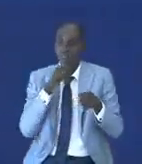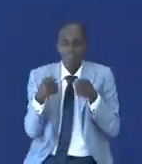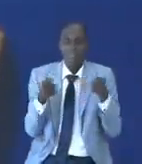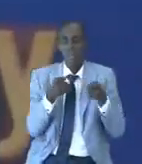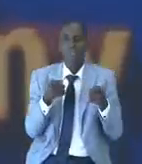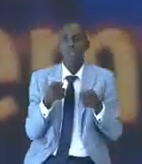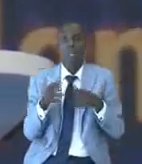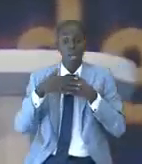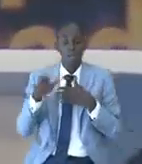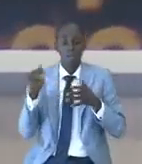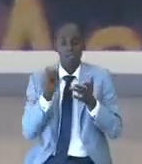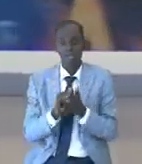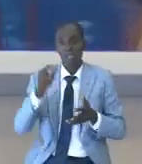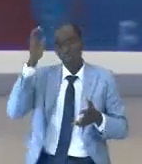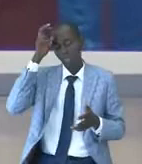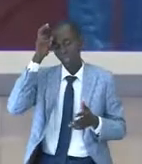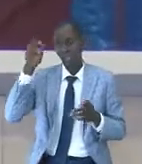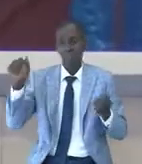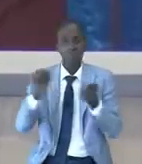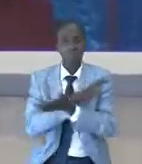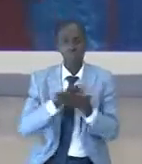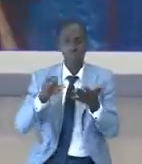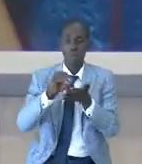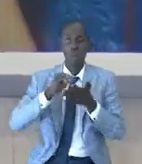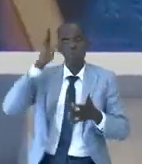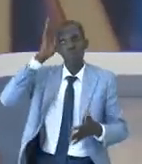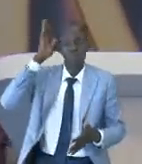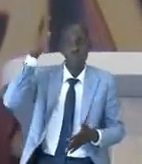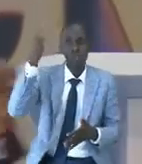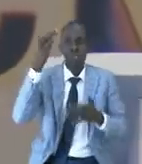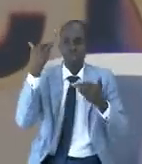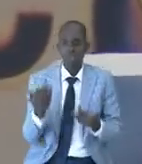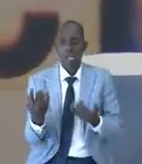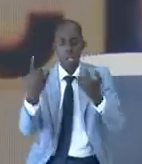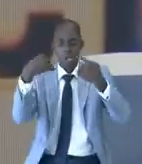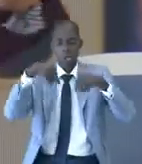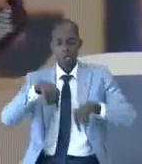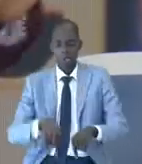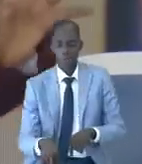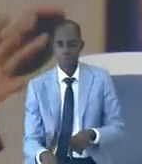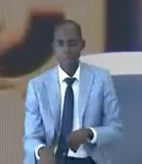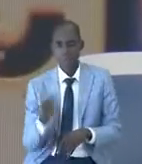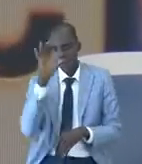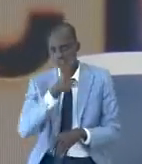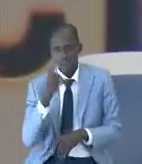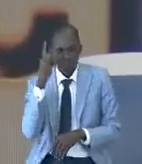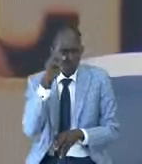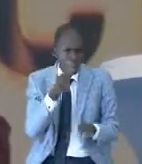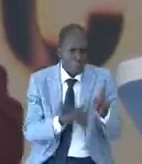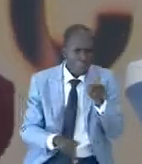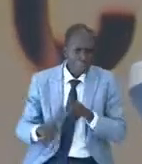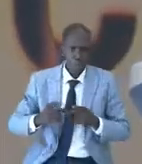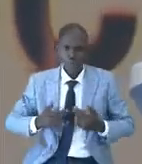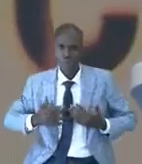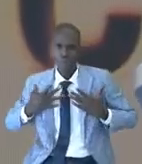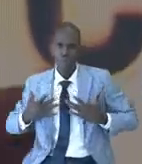he spoiled his own destiny, he wants to come to you. And then he has people, young